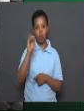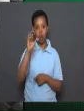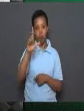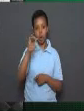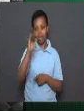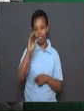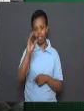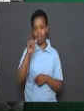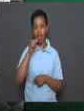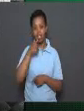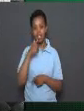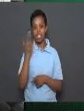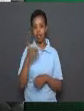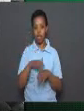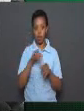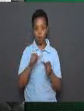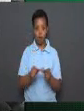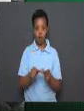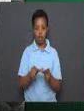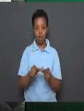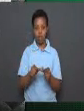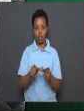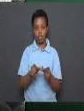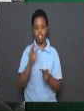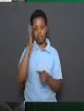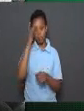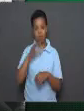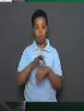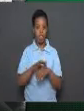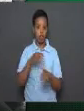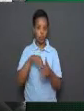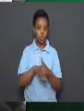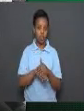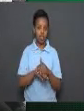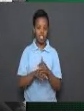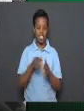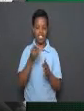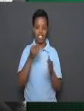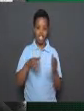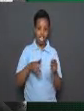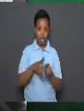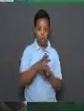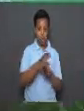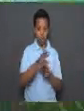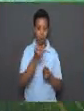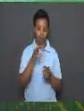used, it could prevent disease in bones after surgery was performed.